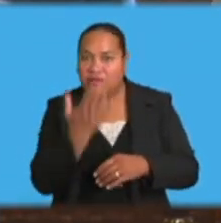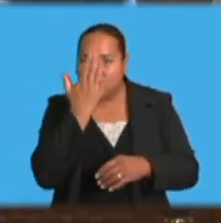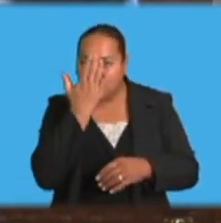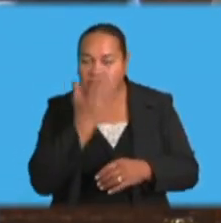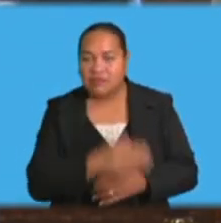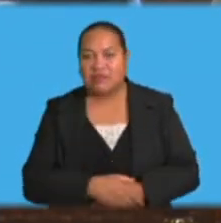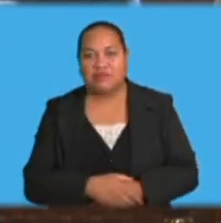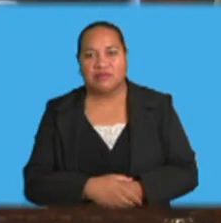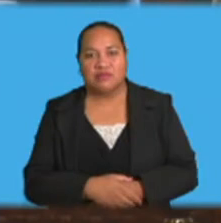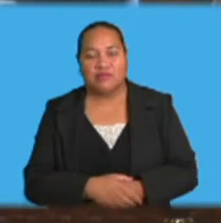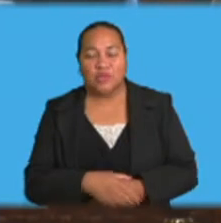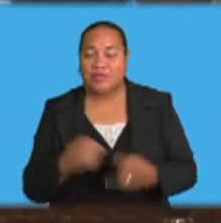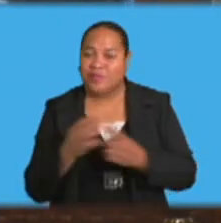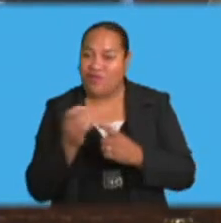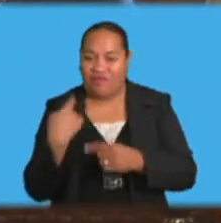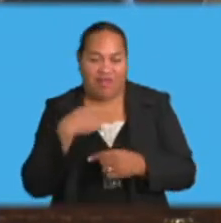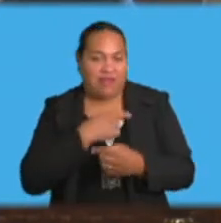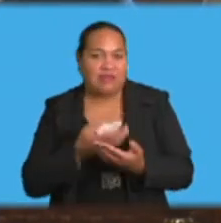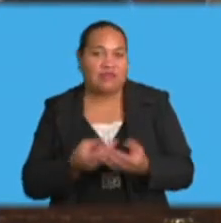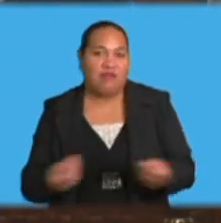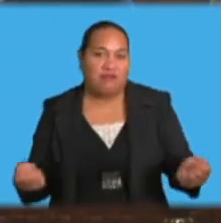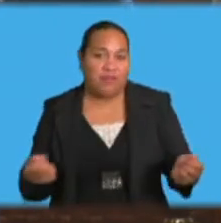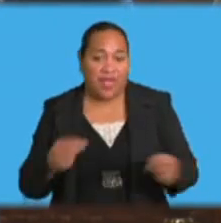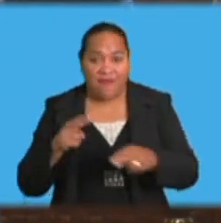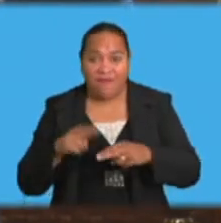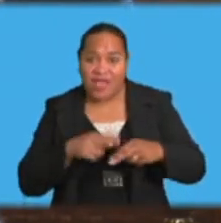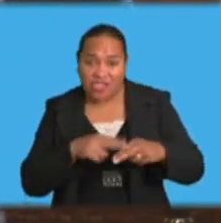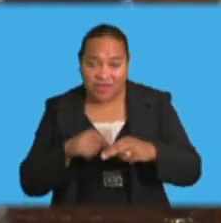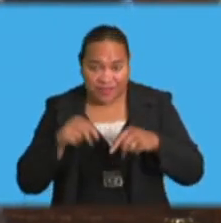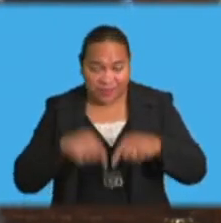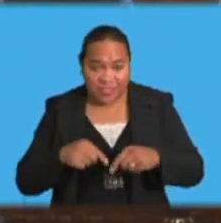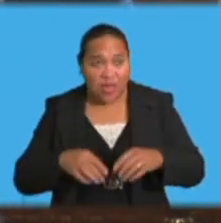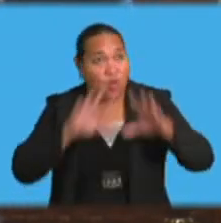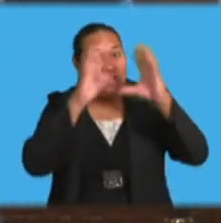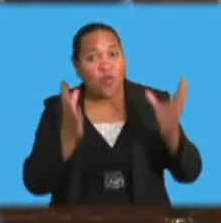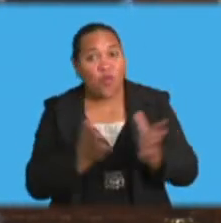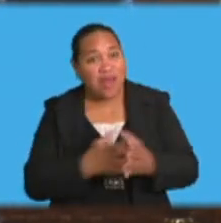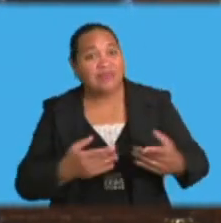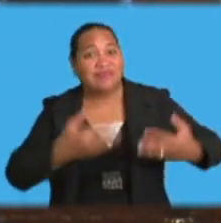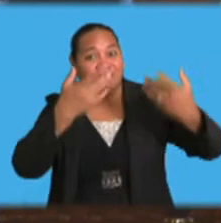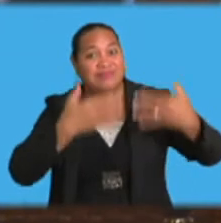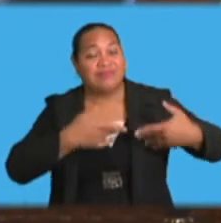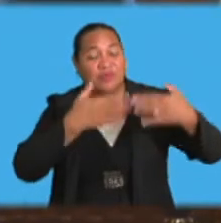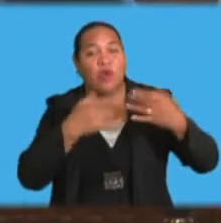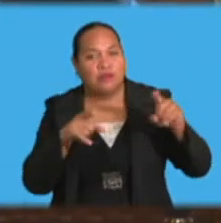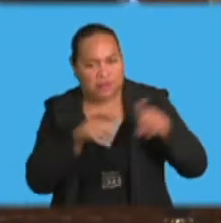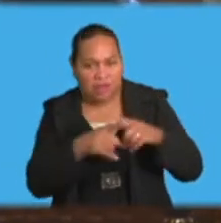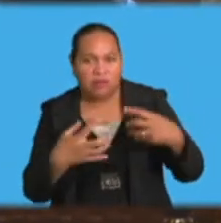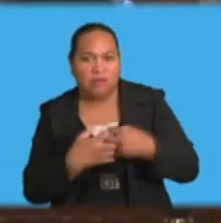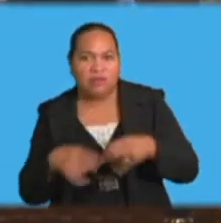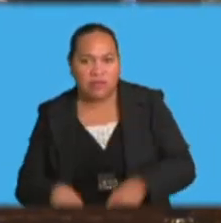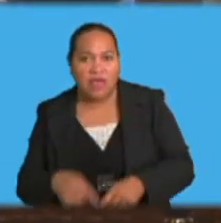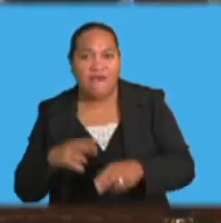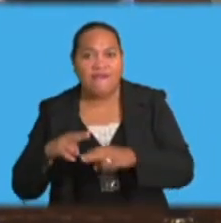address. In Fiji's context, the global statistics that I just mentioned above is no different from Fiji. Our